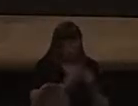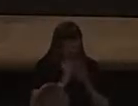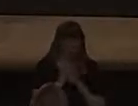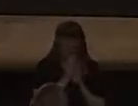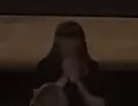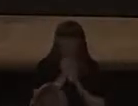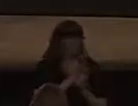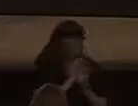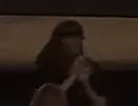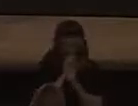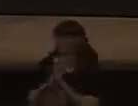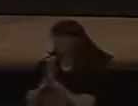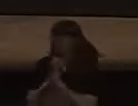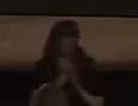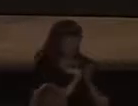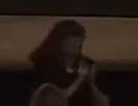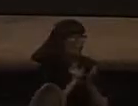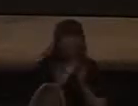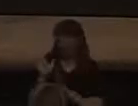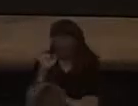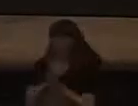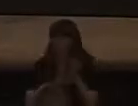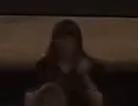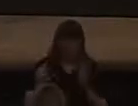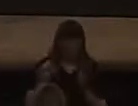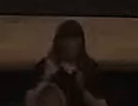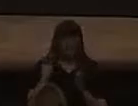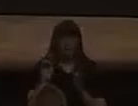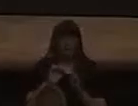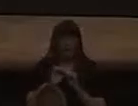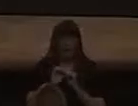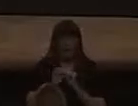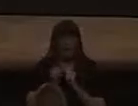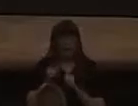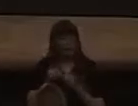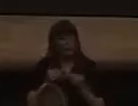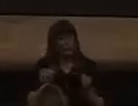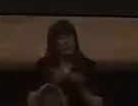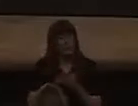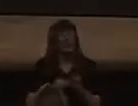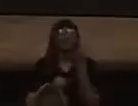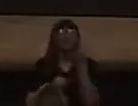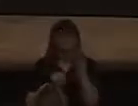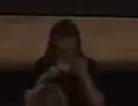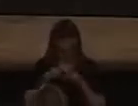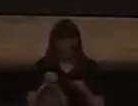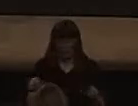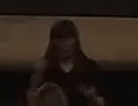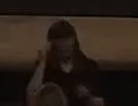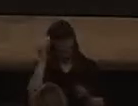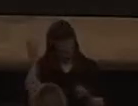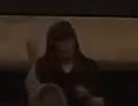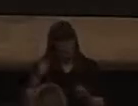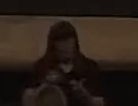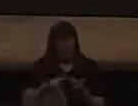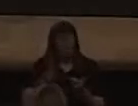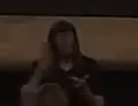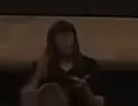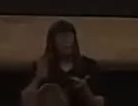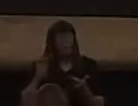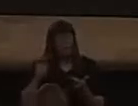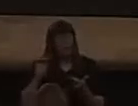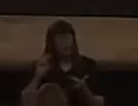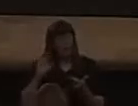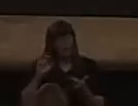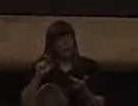they wandered around for an hour. And so I said, well, how can you solve that? And he said, well, two ways. First, he said the Brooklyn Botanical